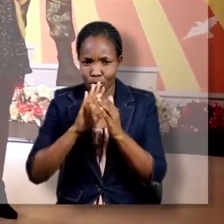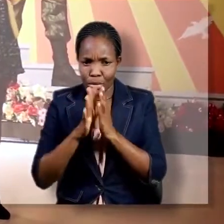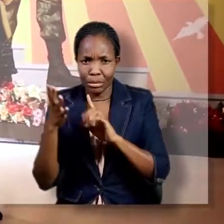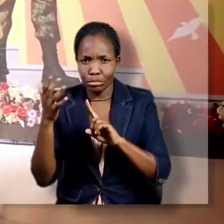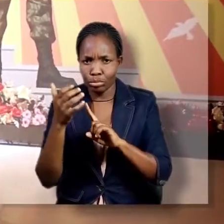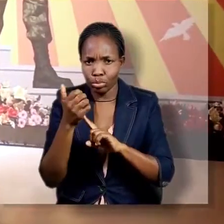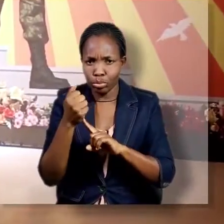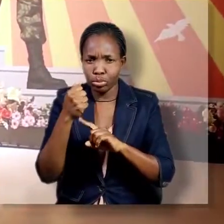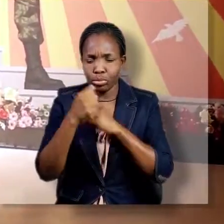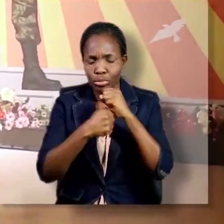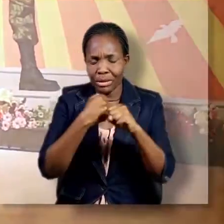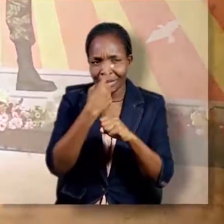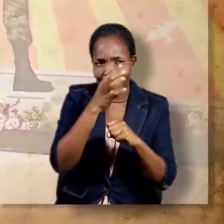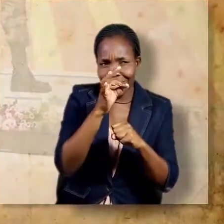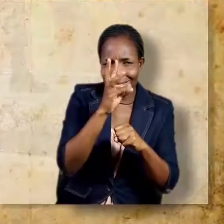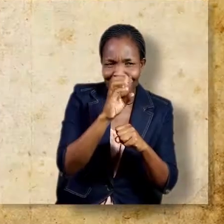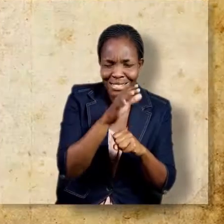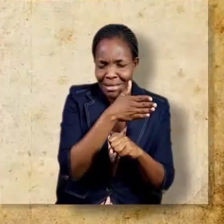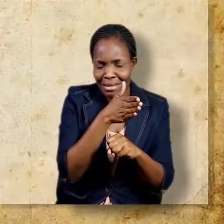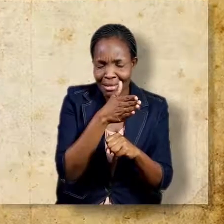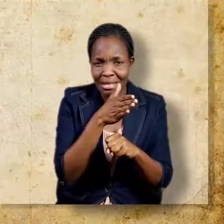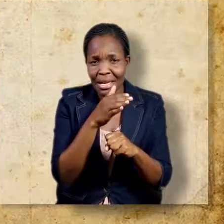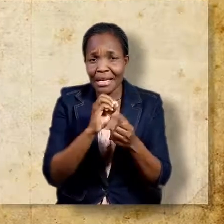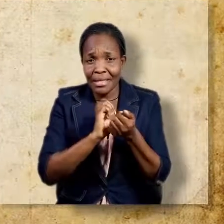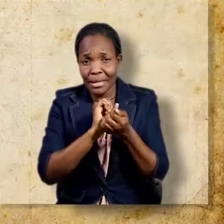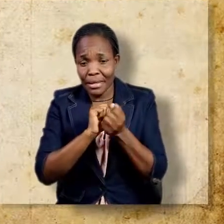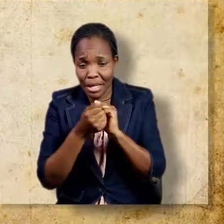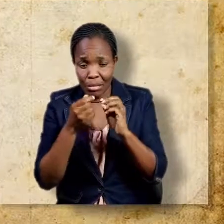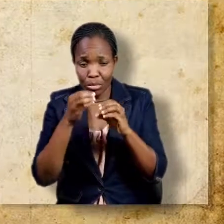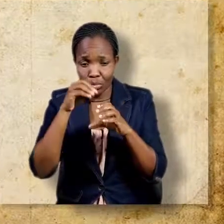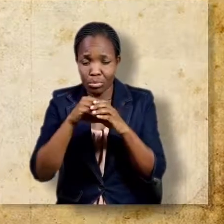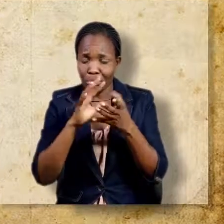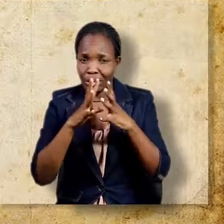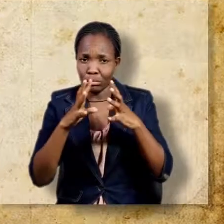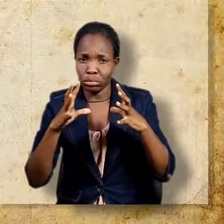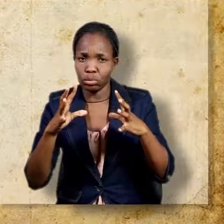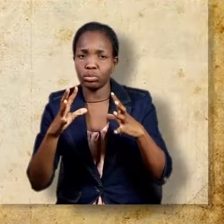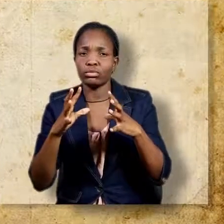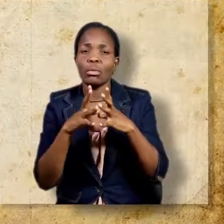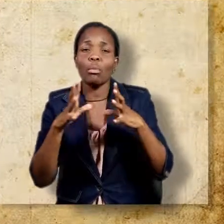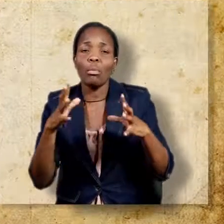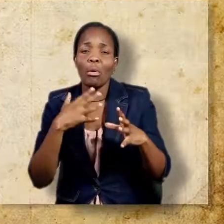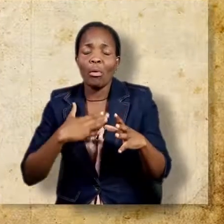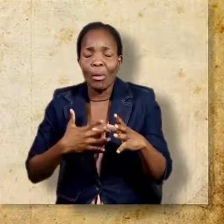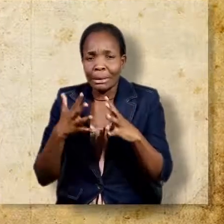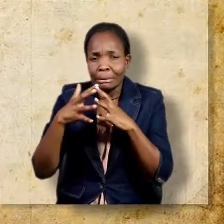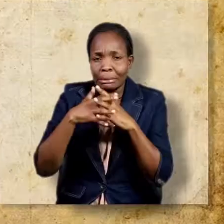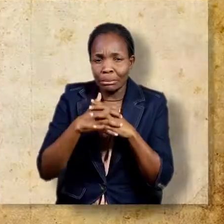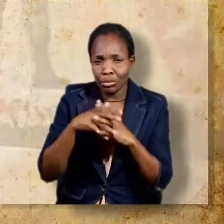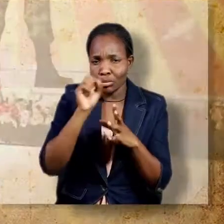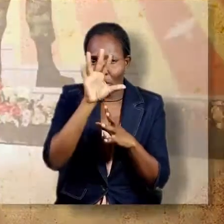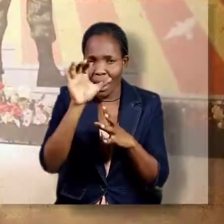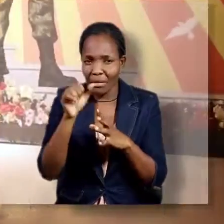in the late 1960s, a number of these states expressed a growing desire for more unity within the continent. Not